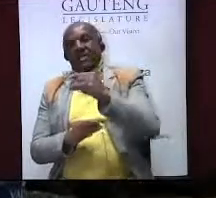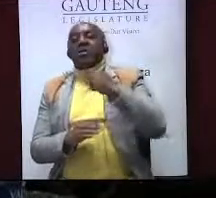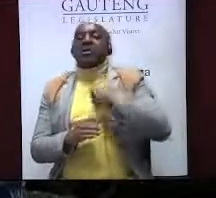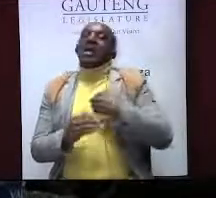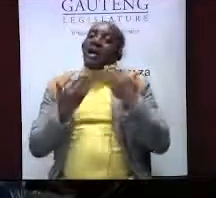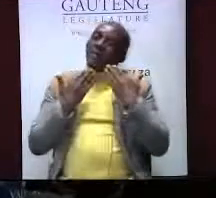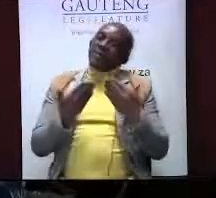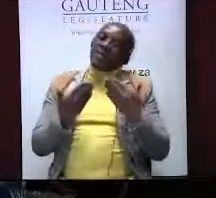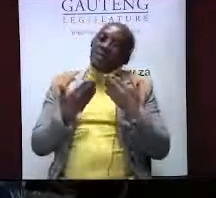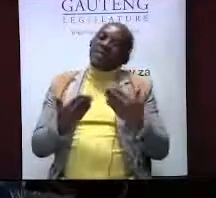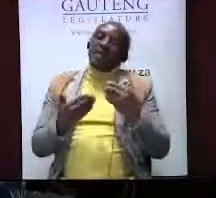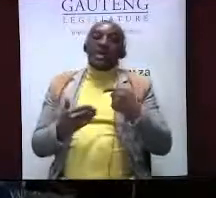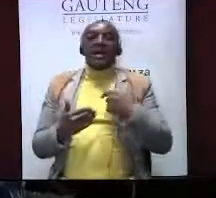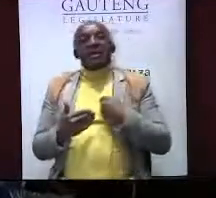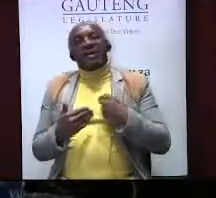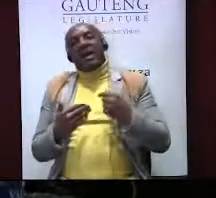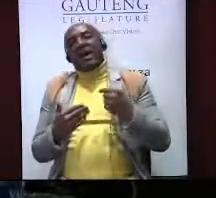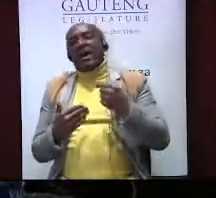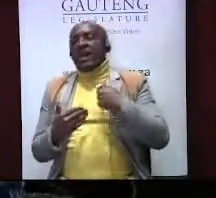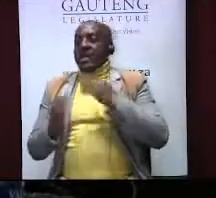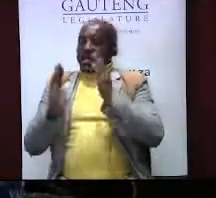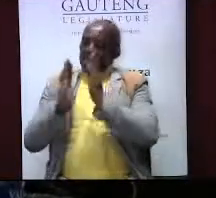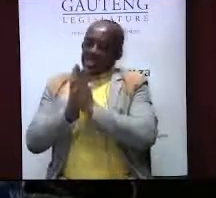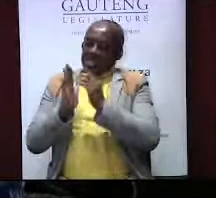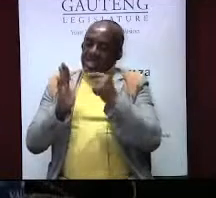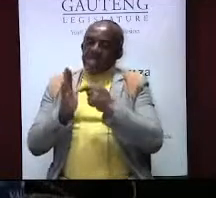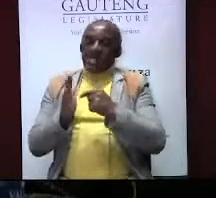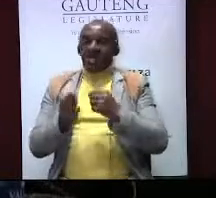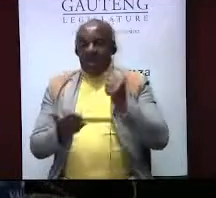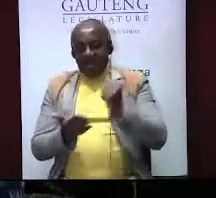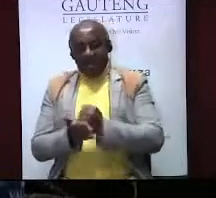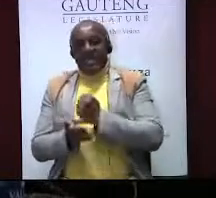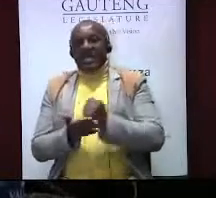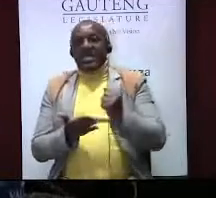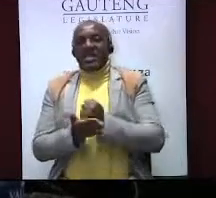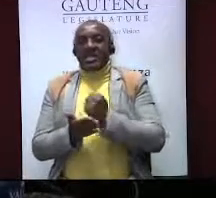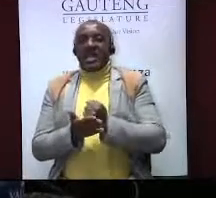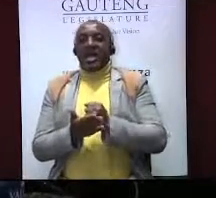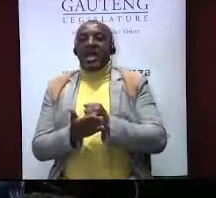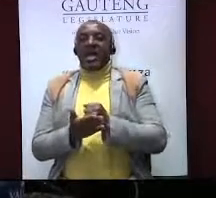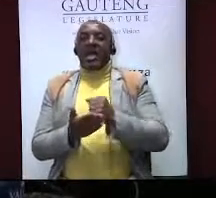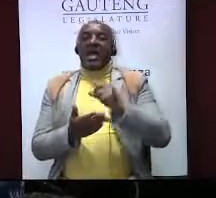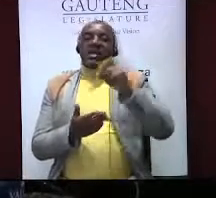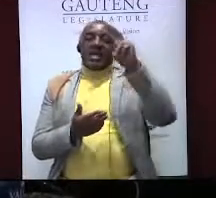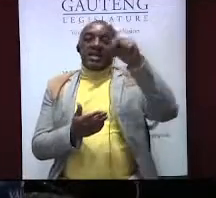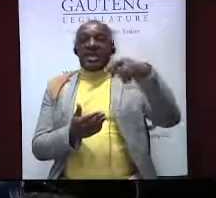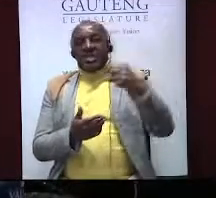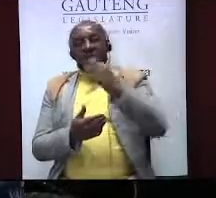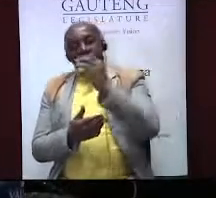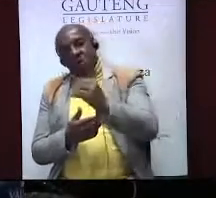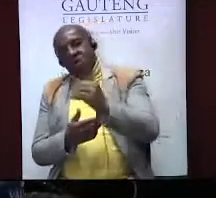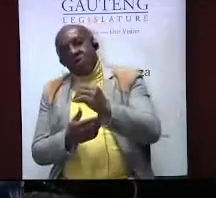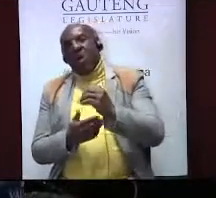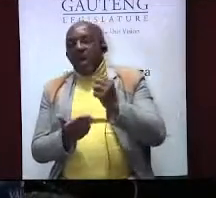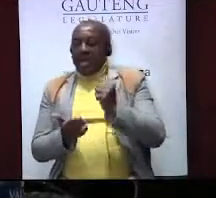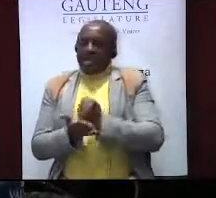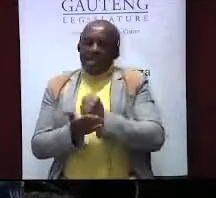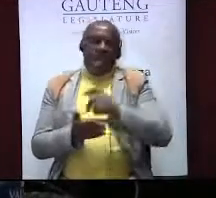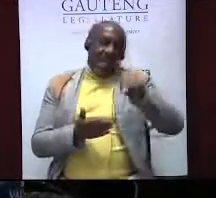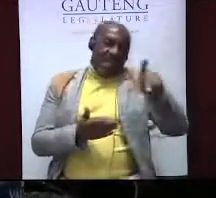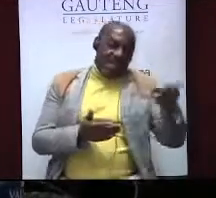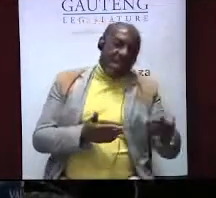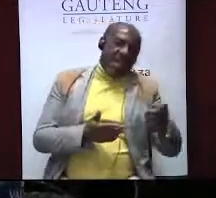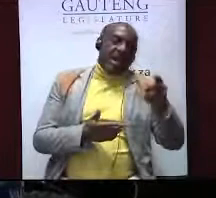we end up as the church being registered as an NPO, having to have to register another NPO